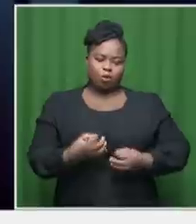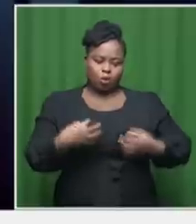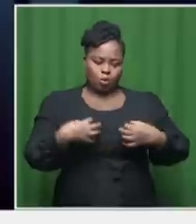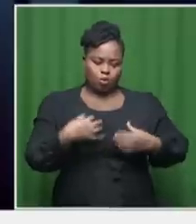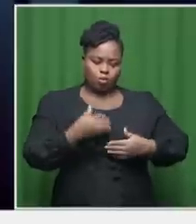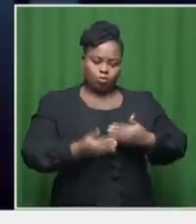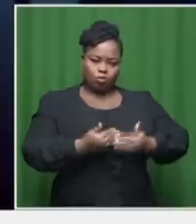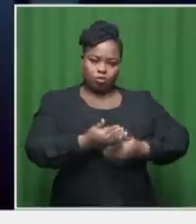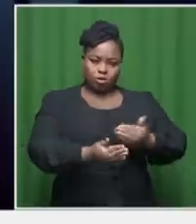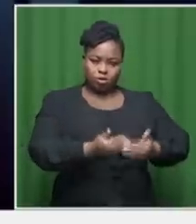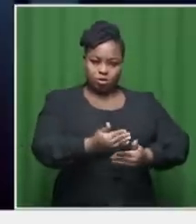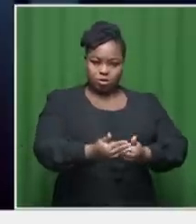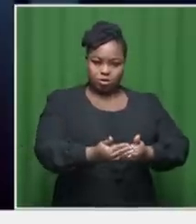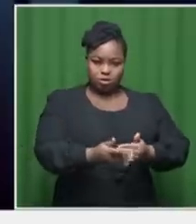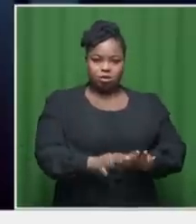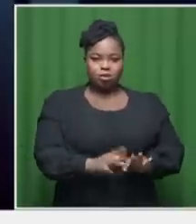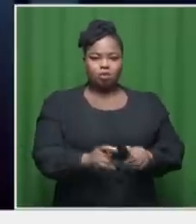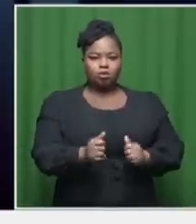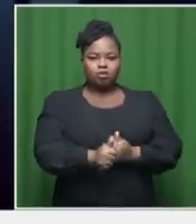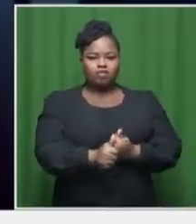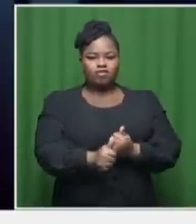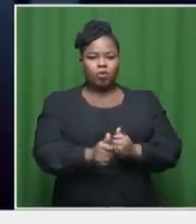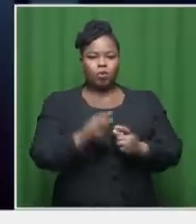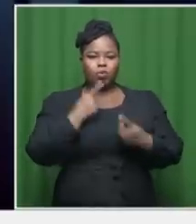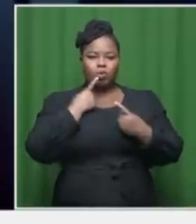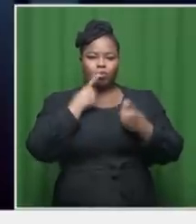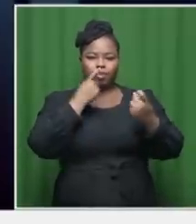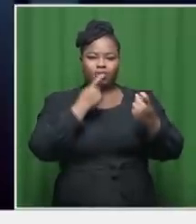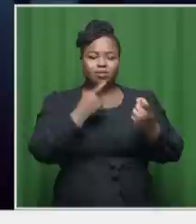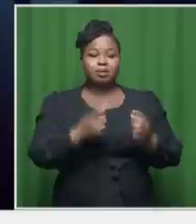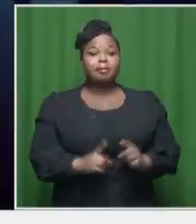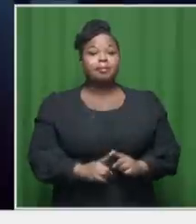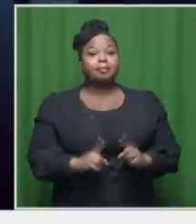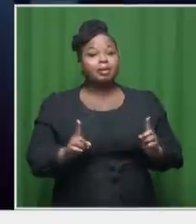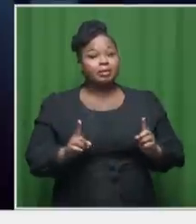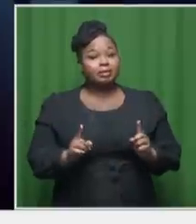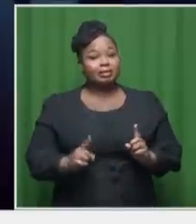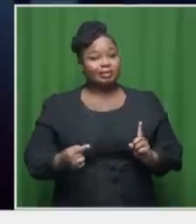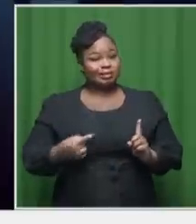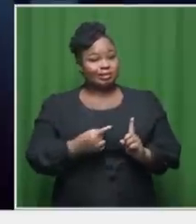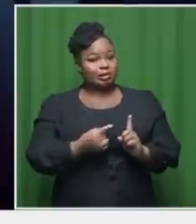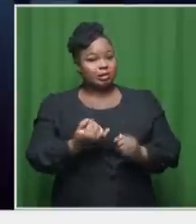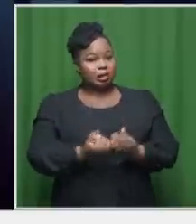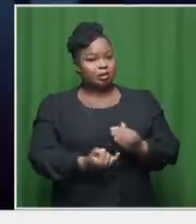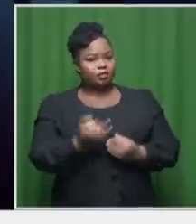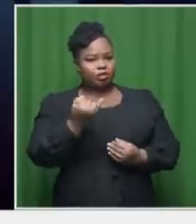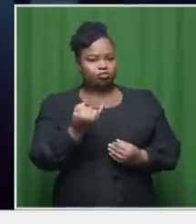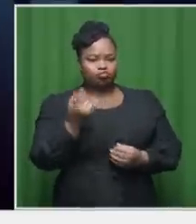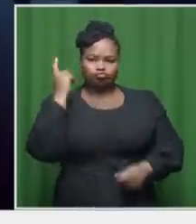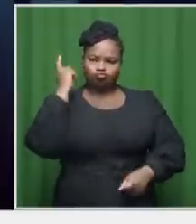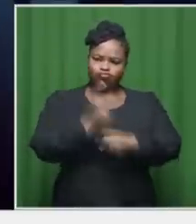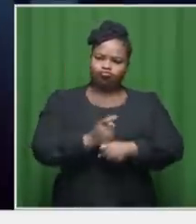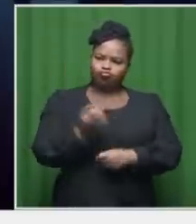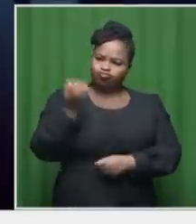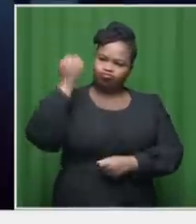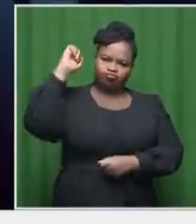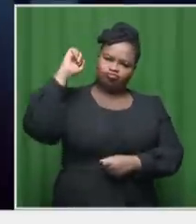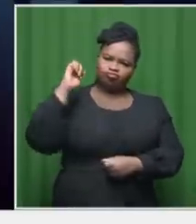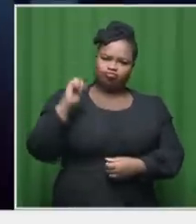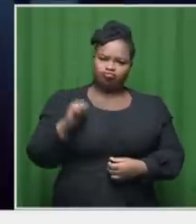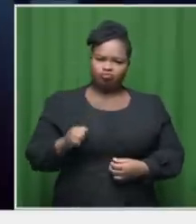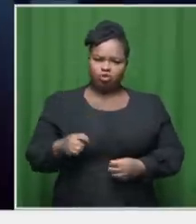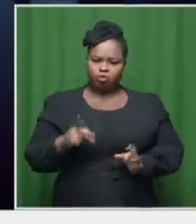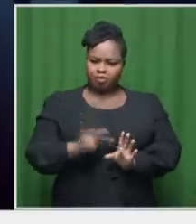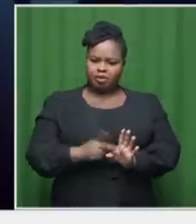our grievance procedures. The unfortunate thing is the individual declined to participate in that, despite him